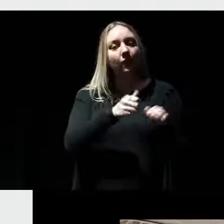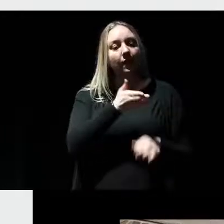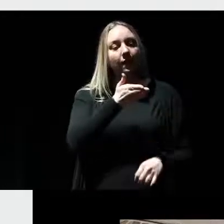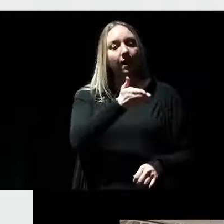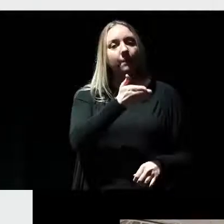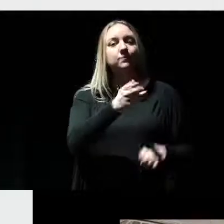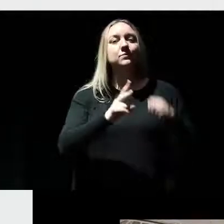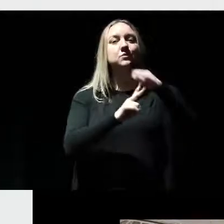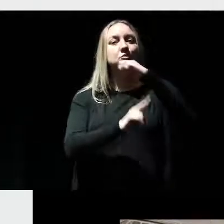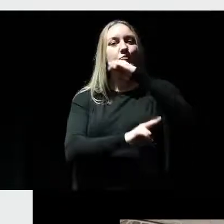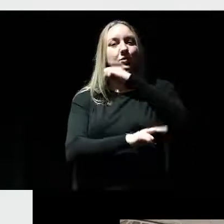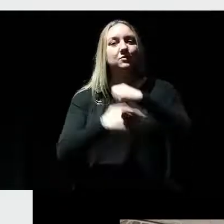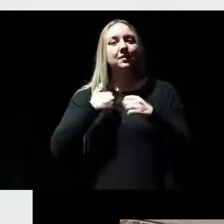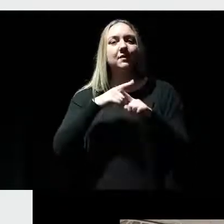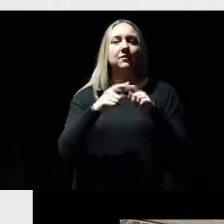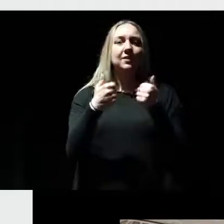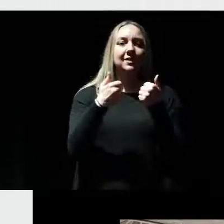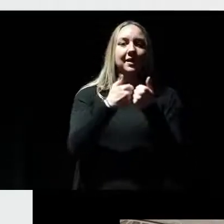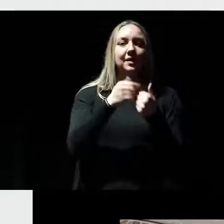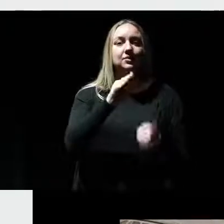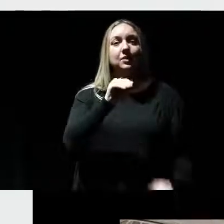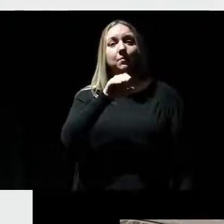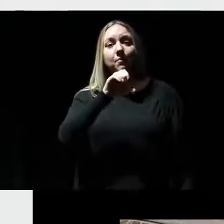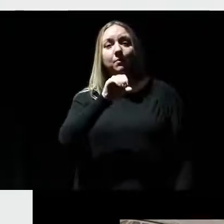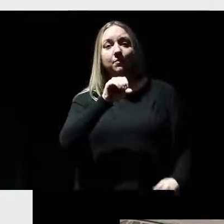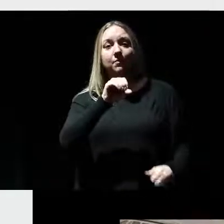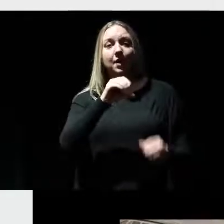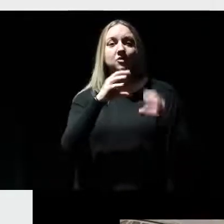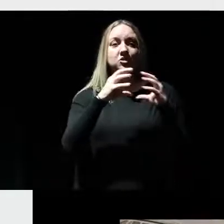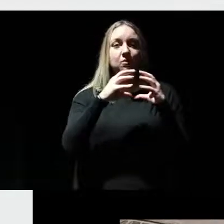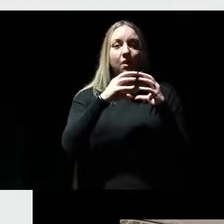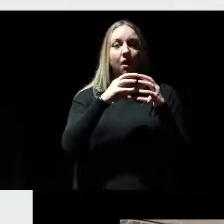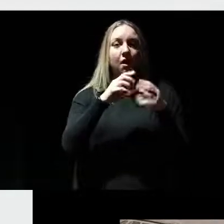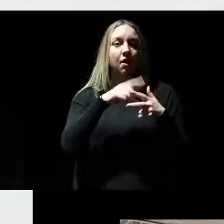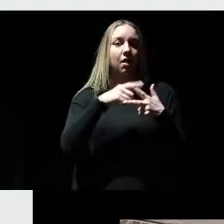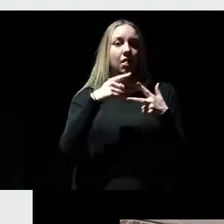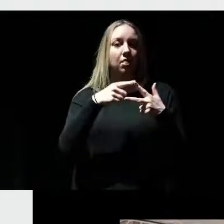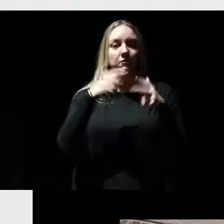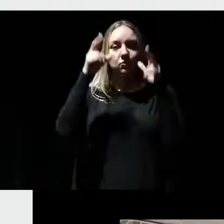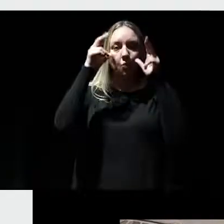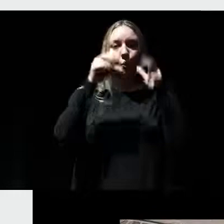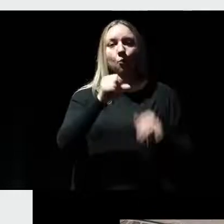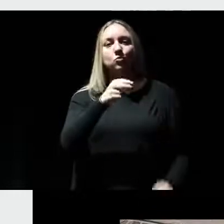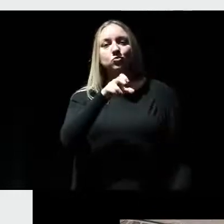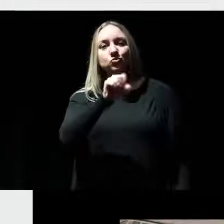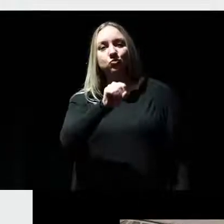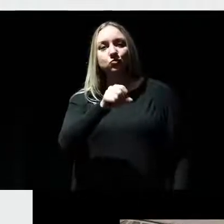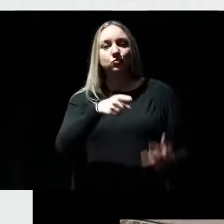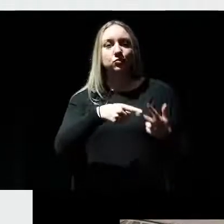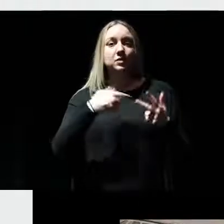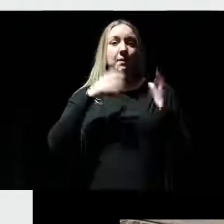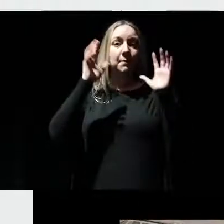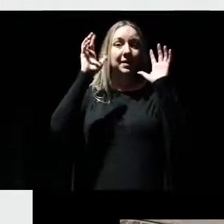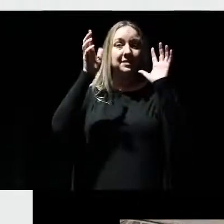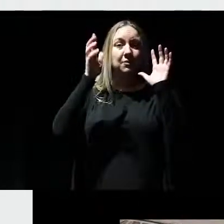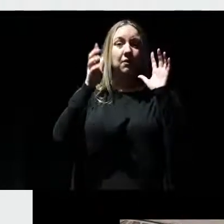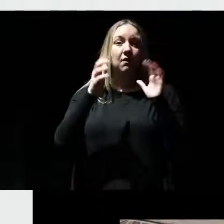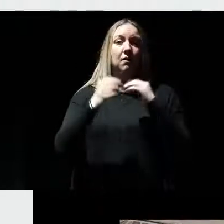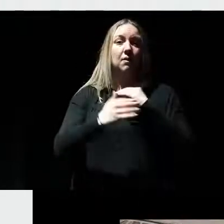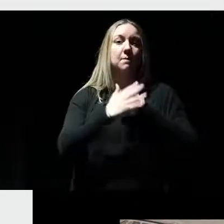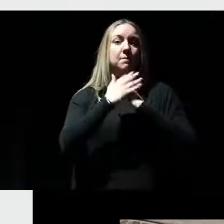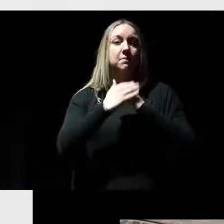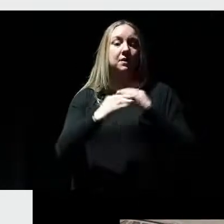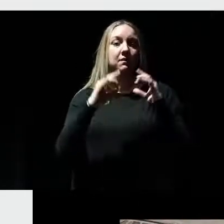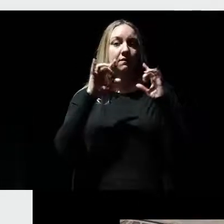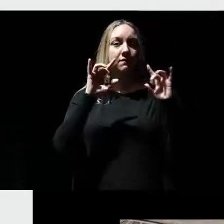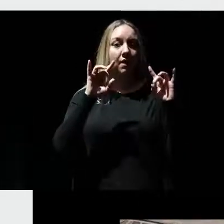bridge that has bocce and horseshoes in it. There's a basketball court, beach volleyball,